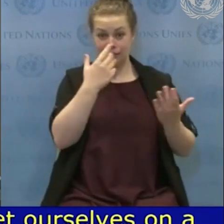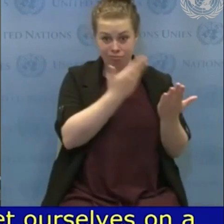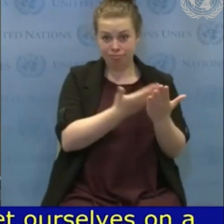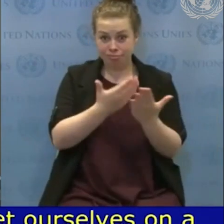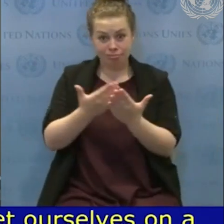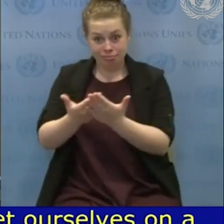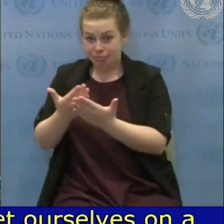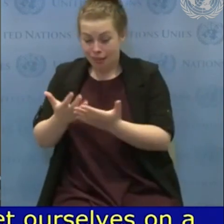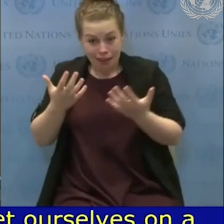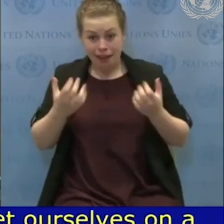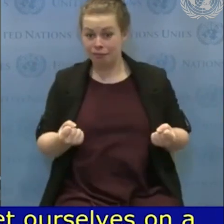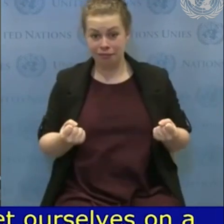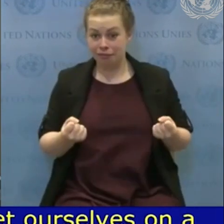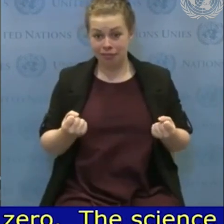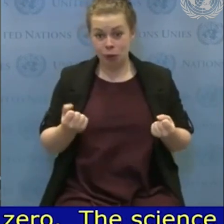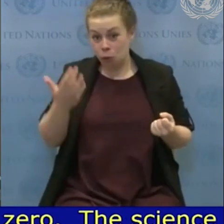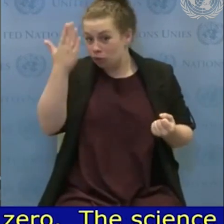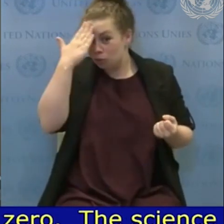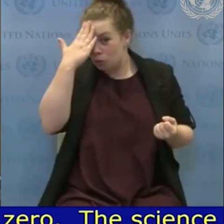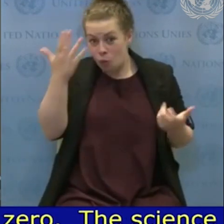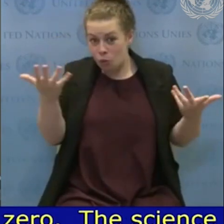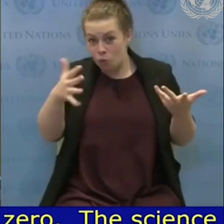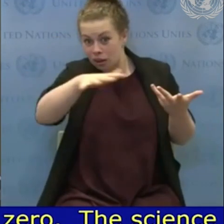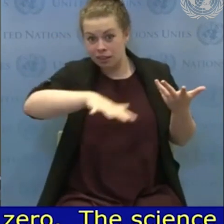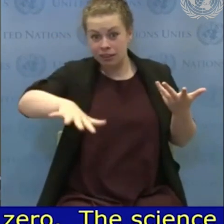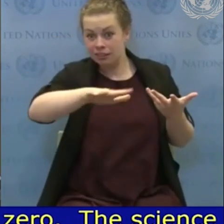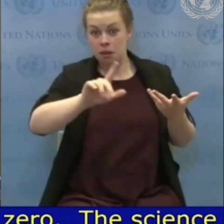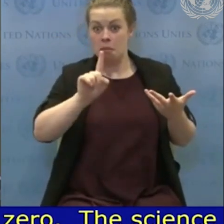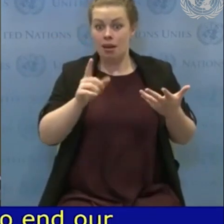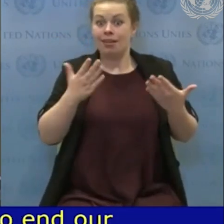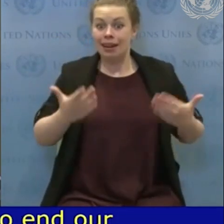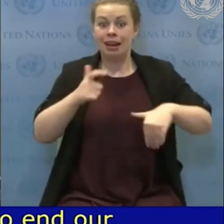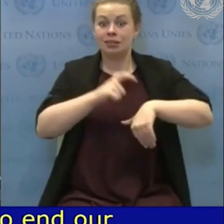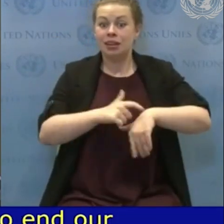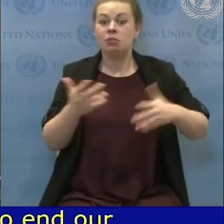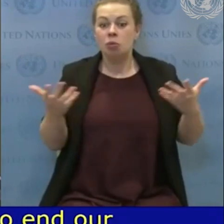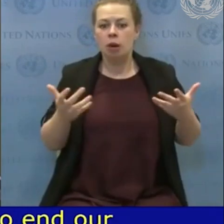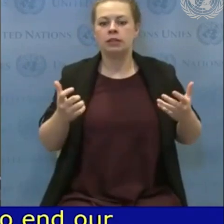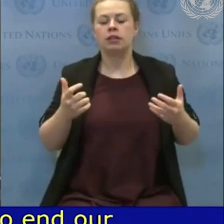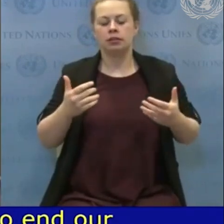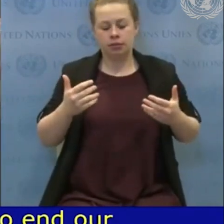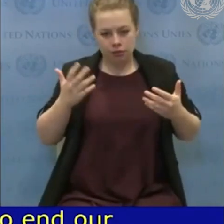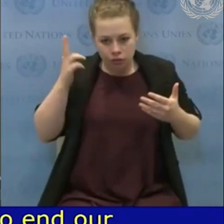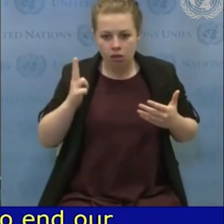is now to get on with it, because we have to get this right. Thank you.